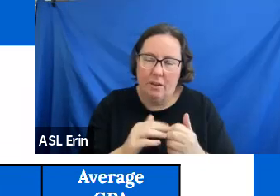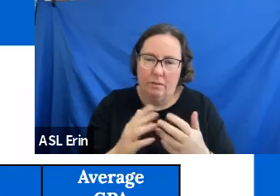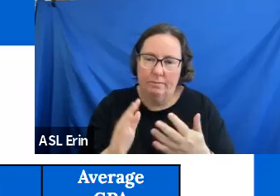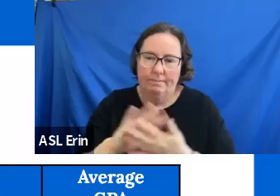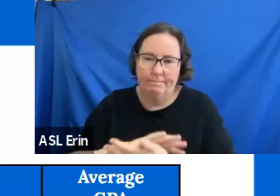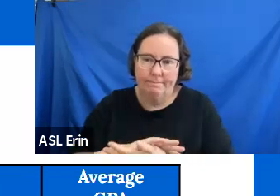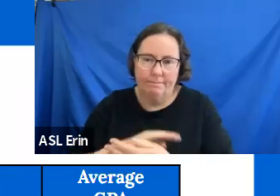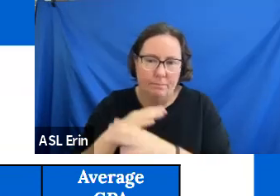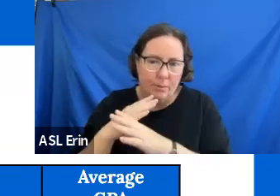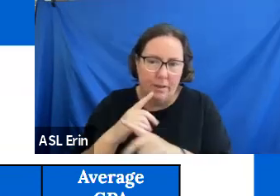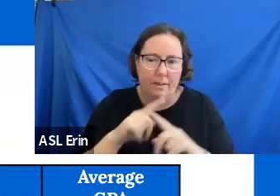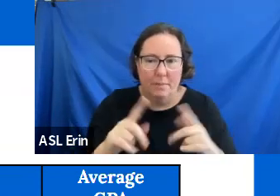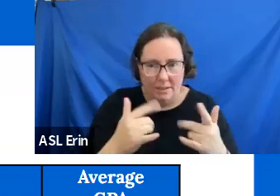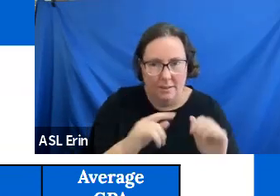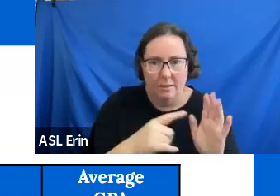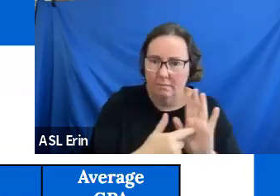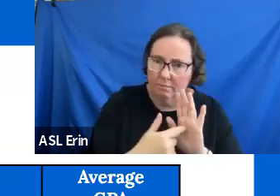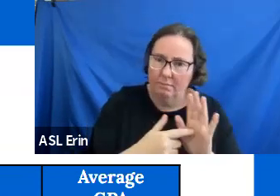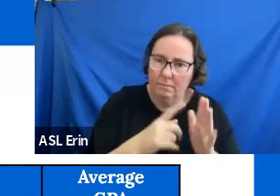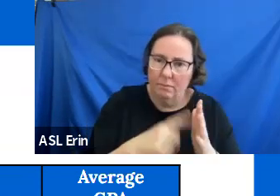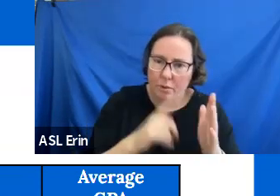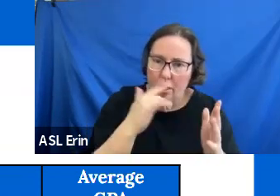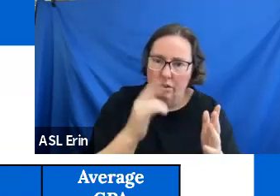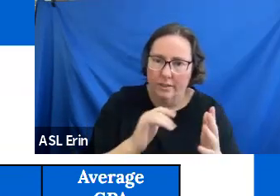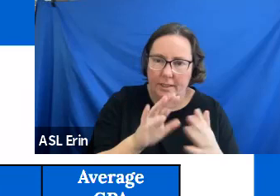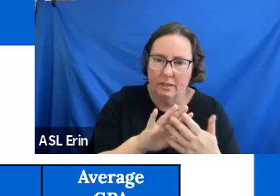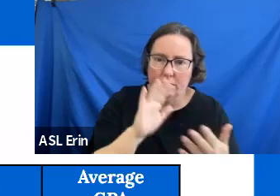can still get a sense of what that data looks like.